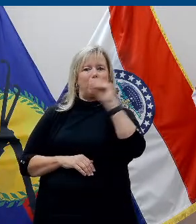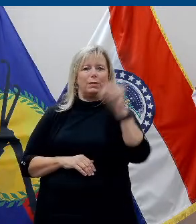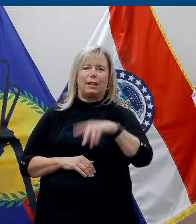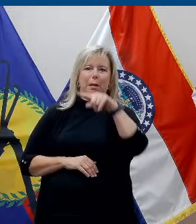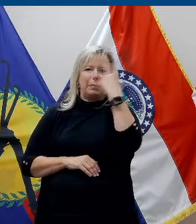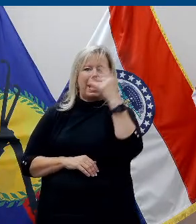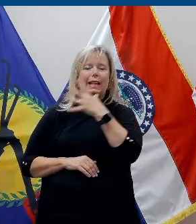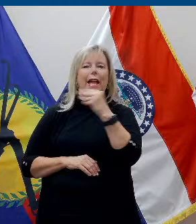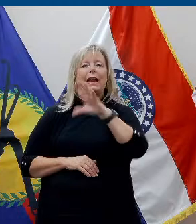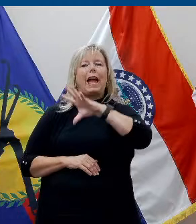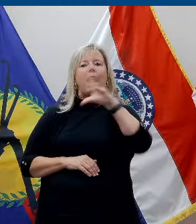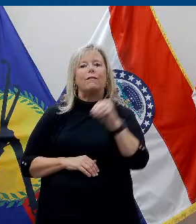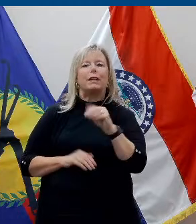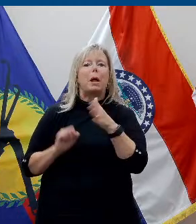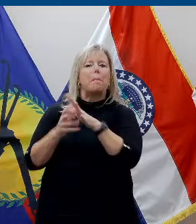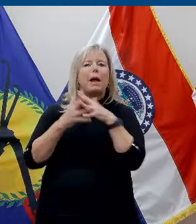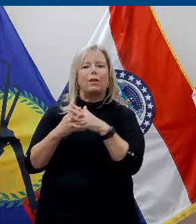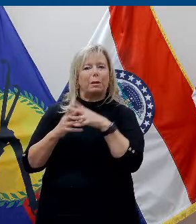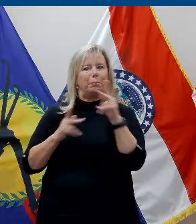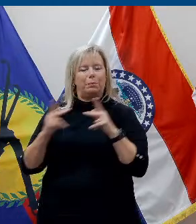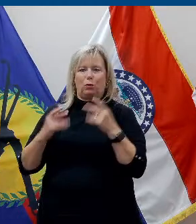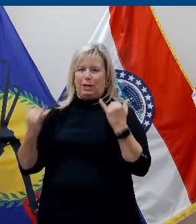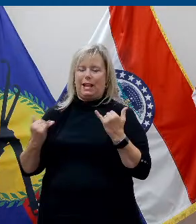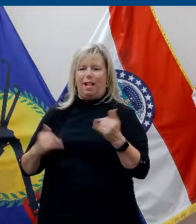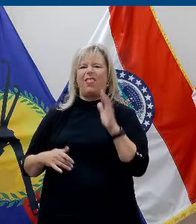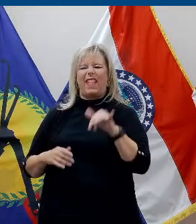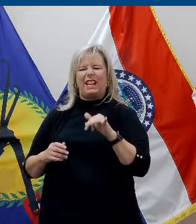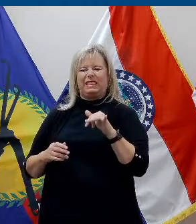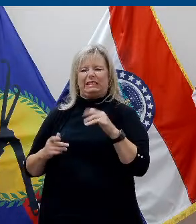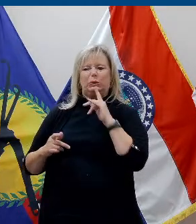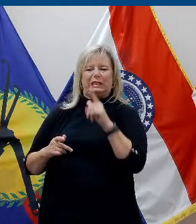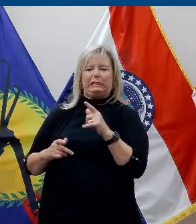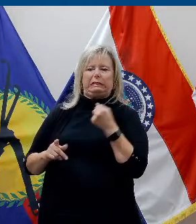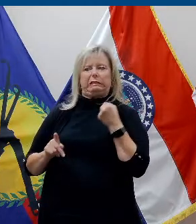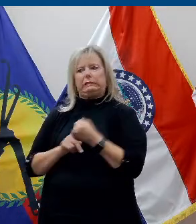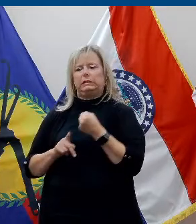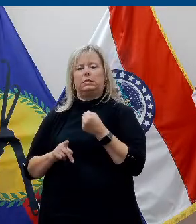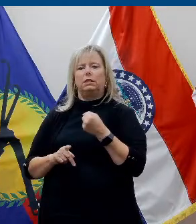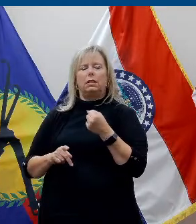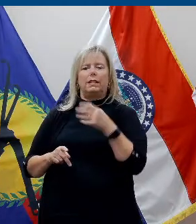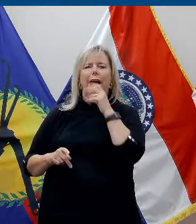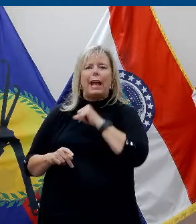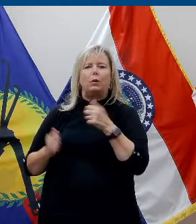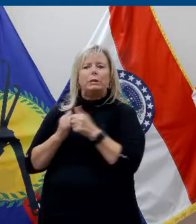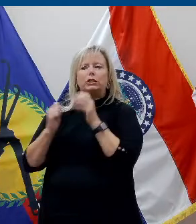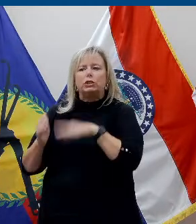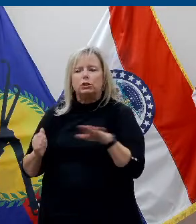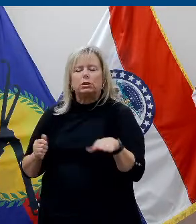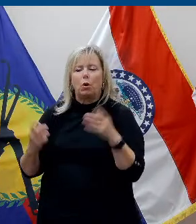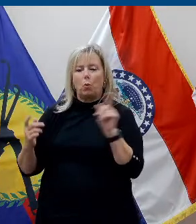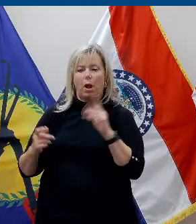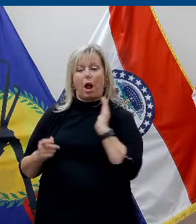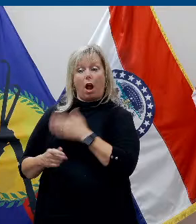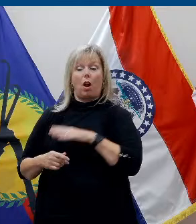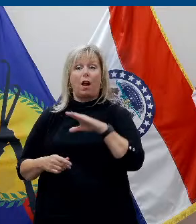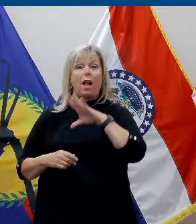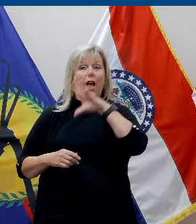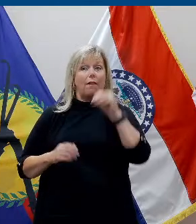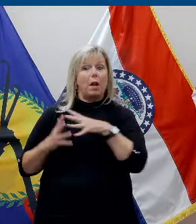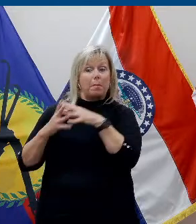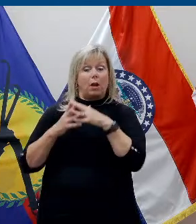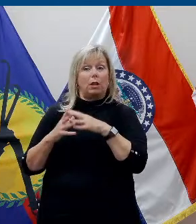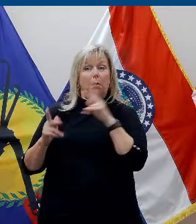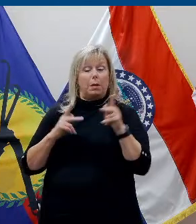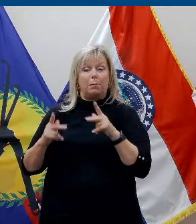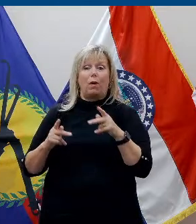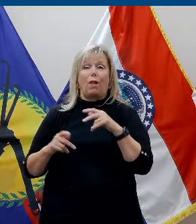Black and African American residents at this time. This is particularly striking, again, by age among children, where our African American children residents